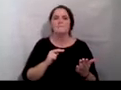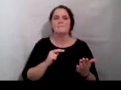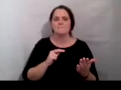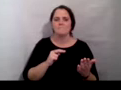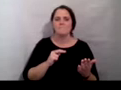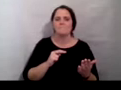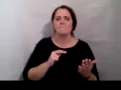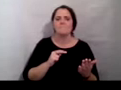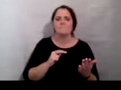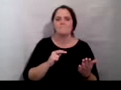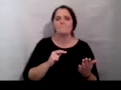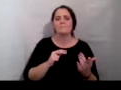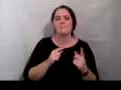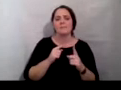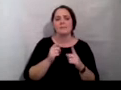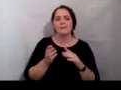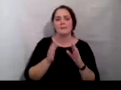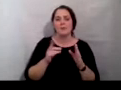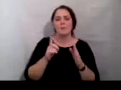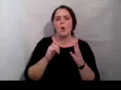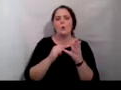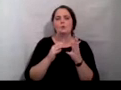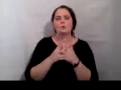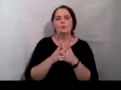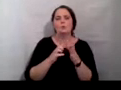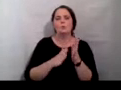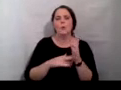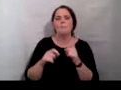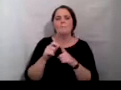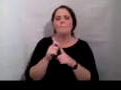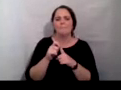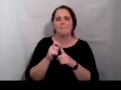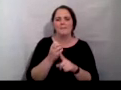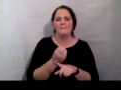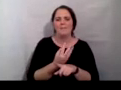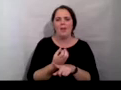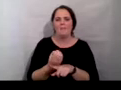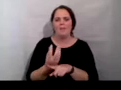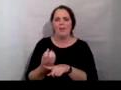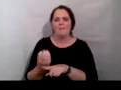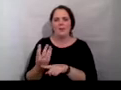the Pamp or Swamp artwork, when you look at it closely, you